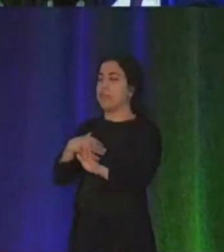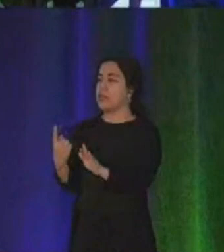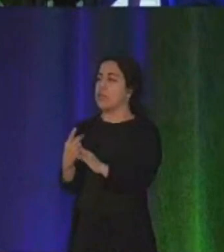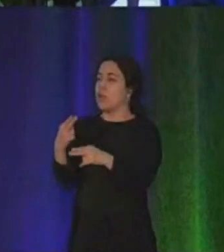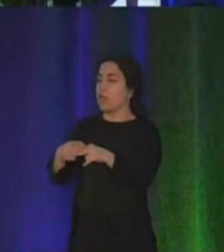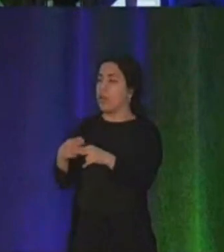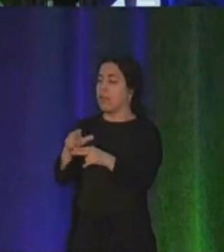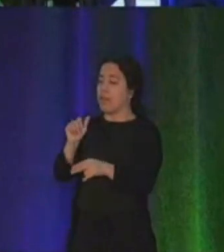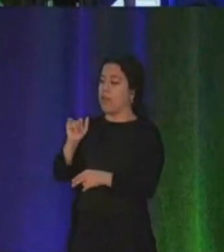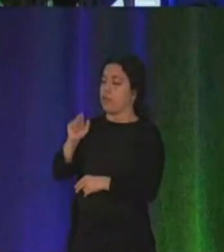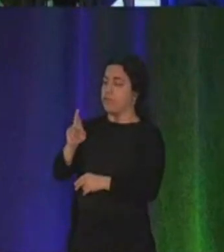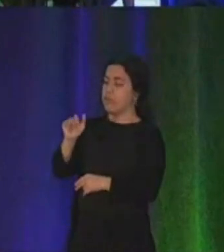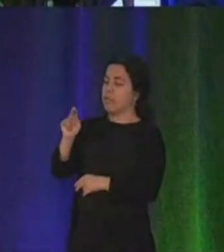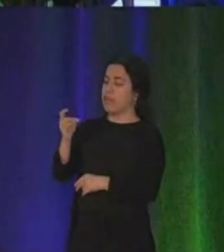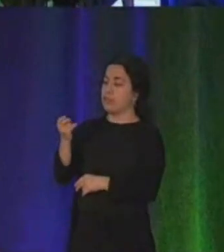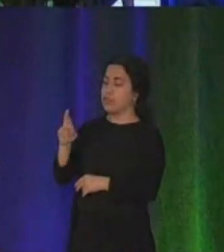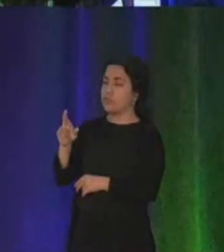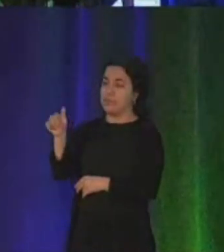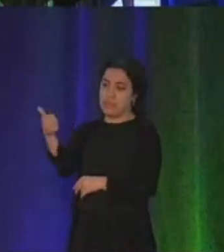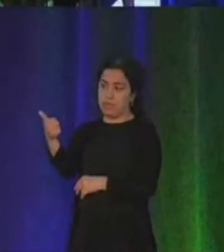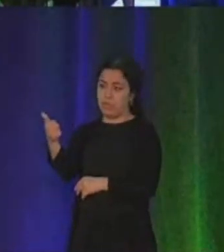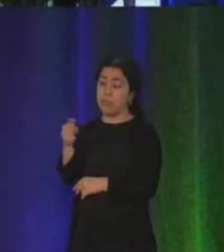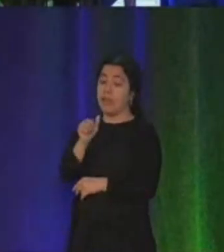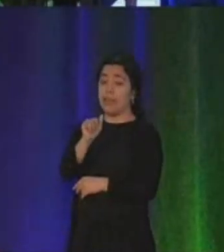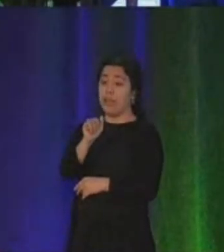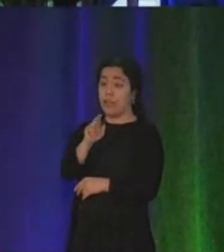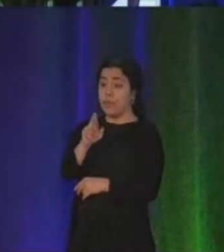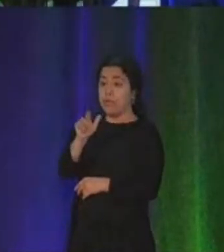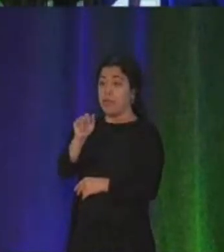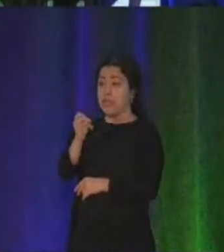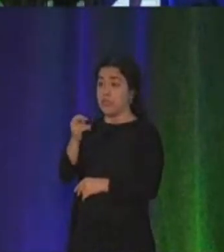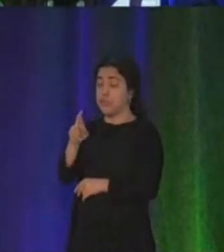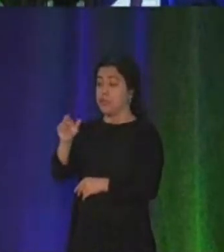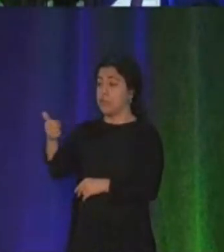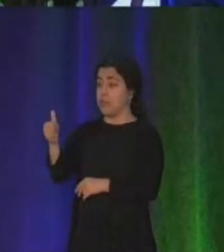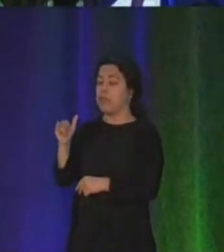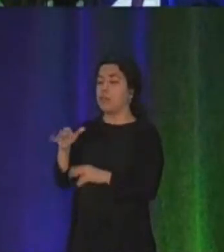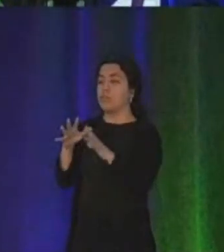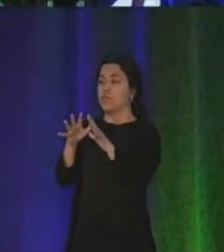the Airlander 10. The Airlander 10 is the world's largest airship.